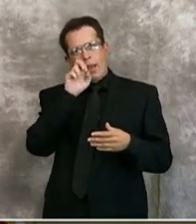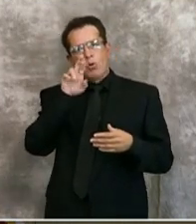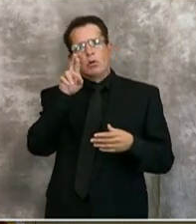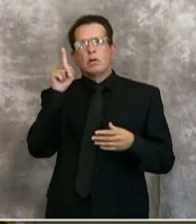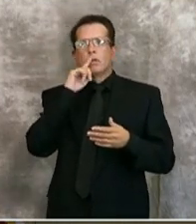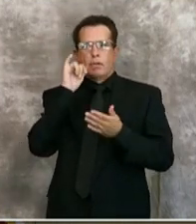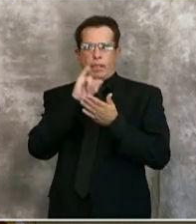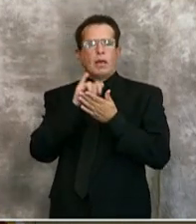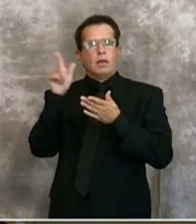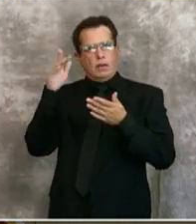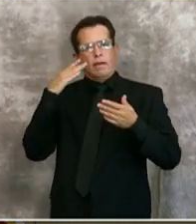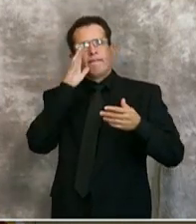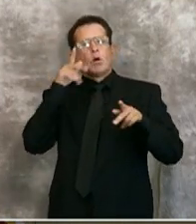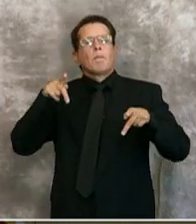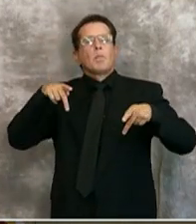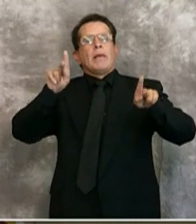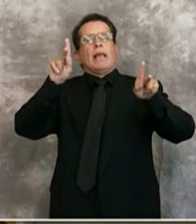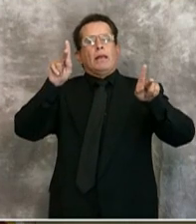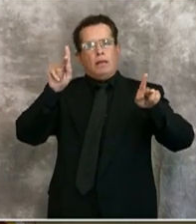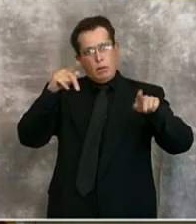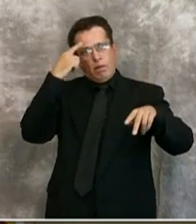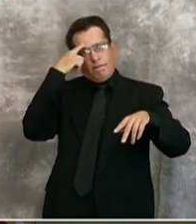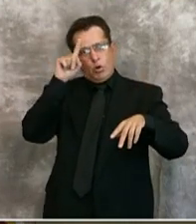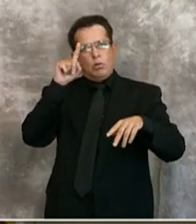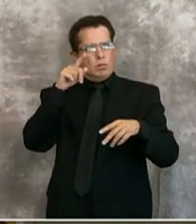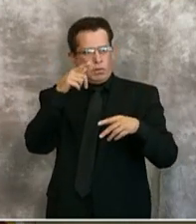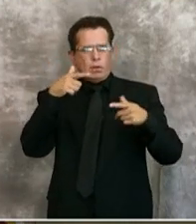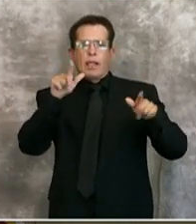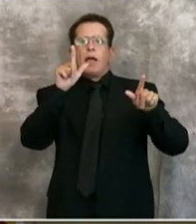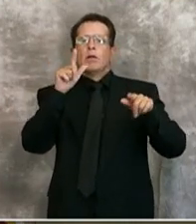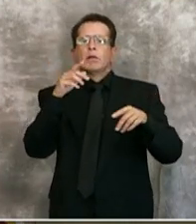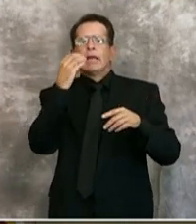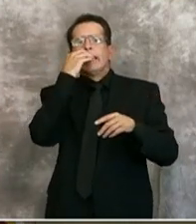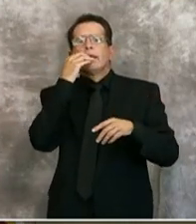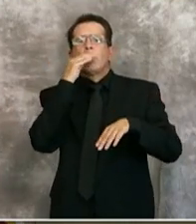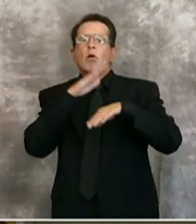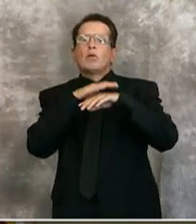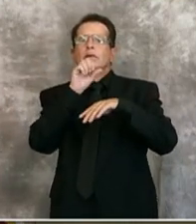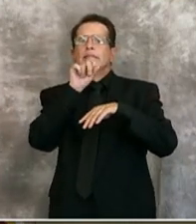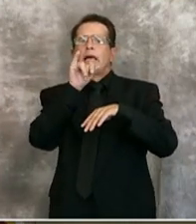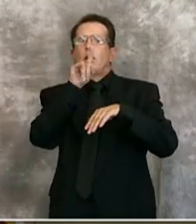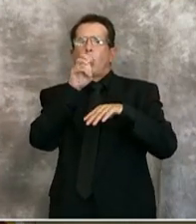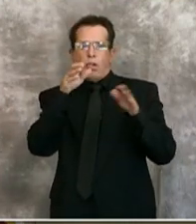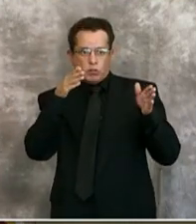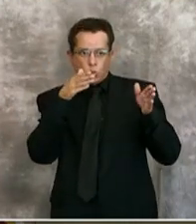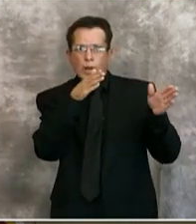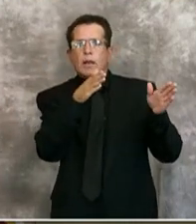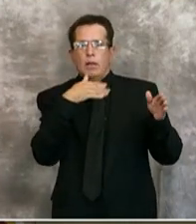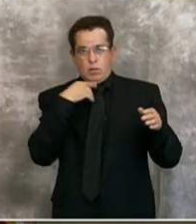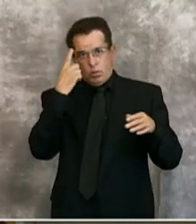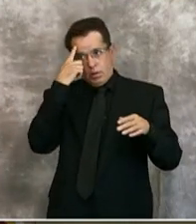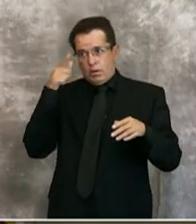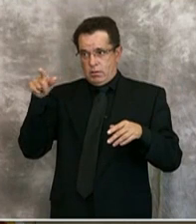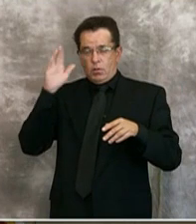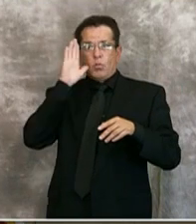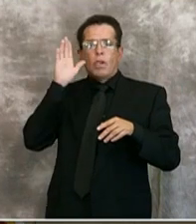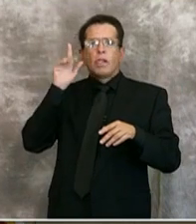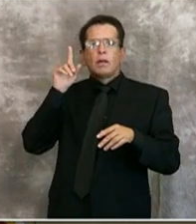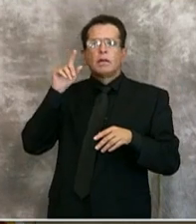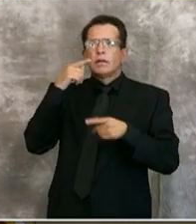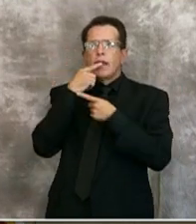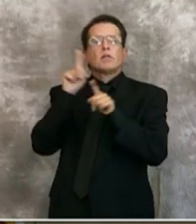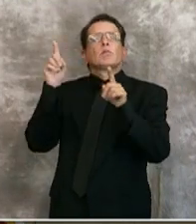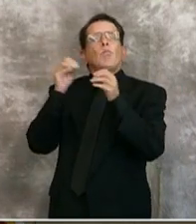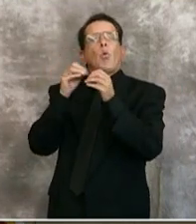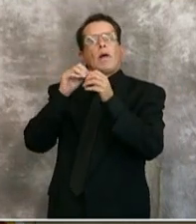for dining on sidewalks and in parking lots. Will similar allowances be made for other types of businesses throughout the county? Yeah, in the unincorporated